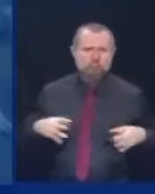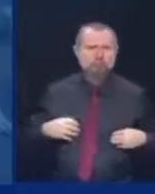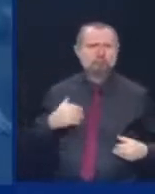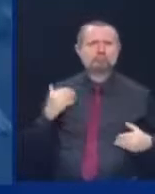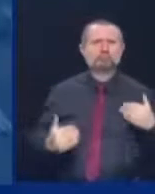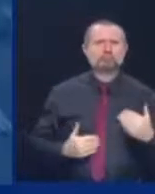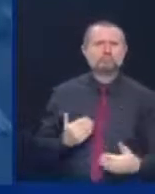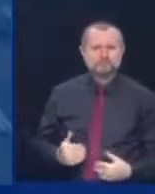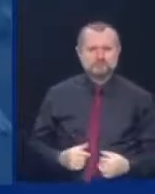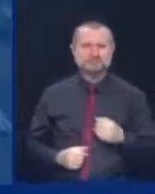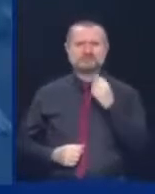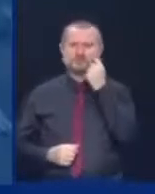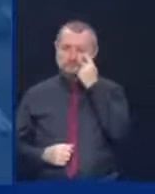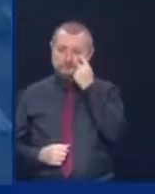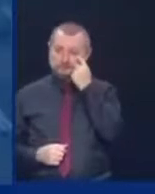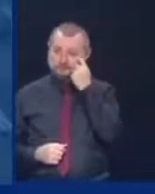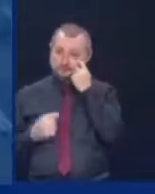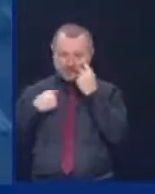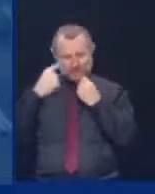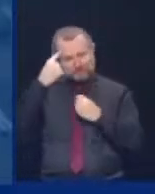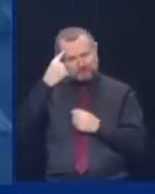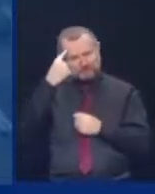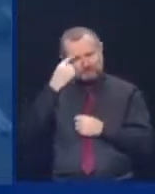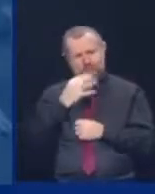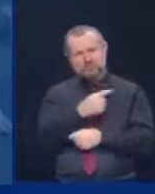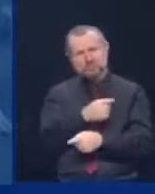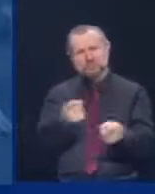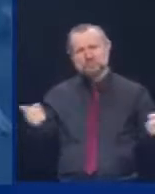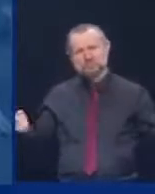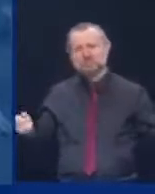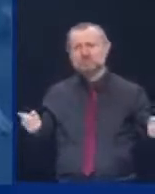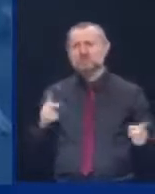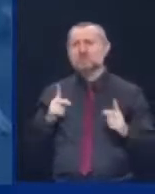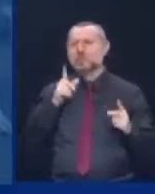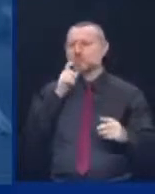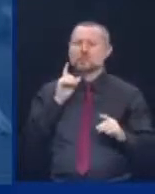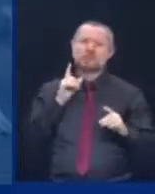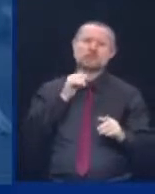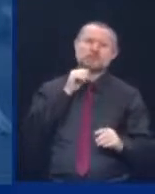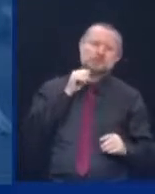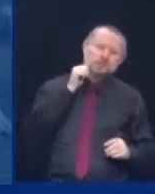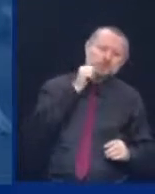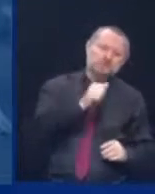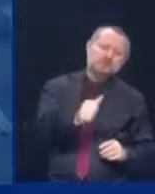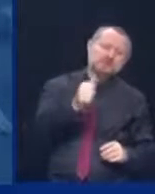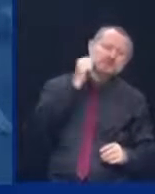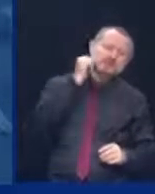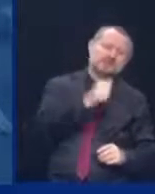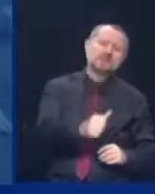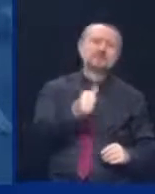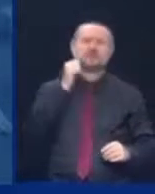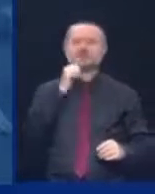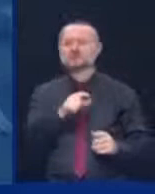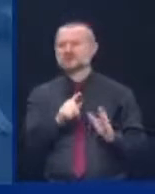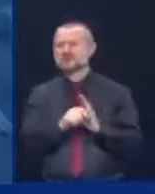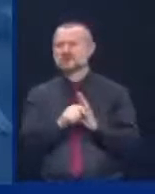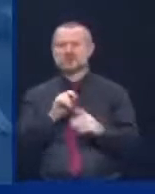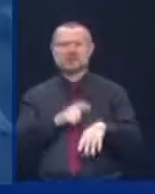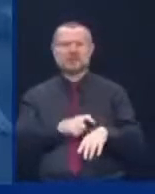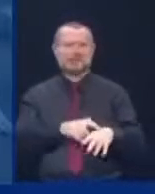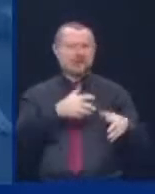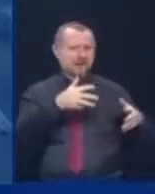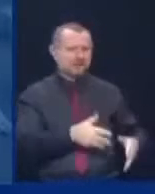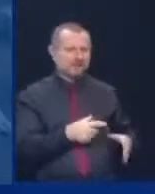Think about all the people who left their homes every day so that we could stay at